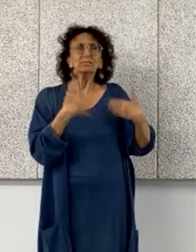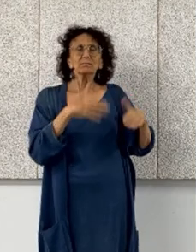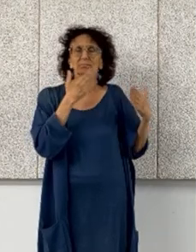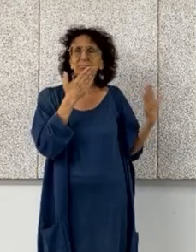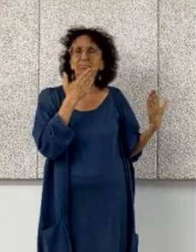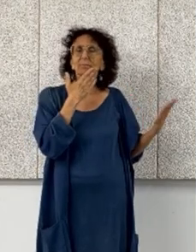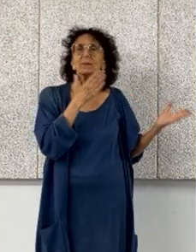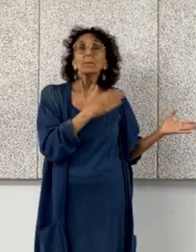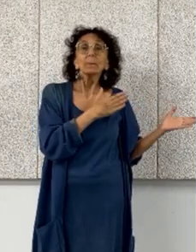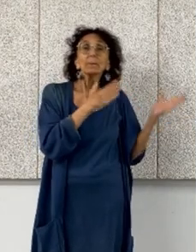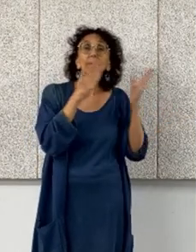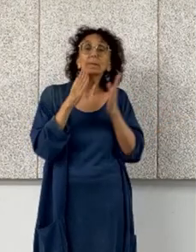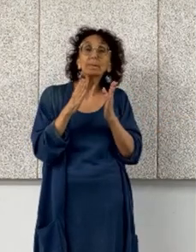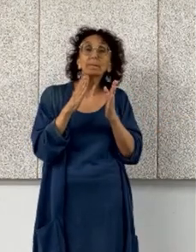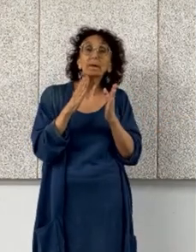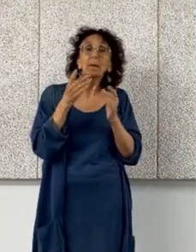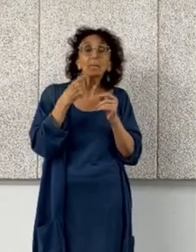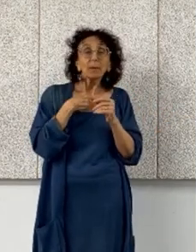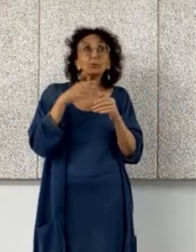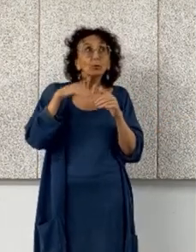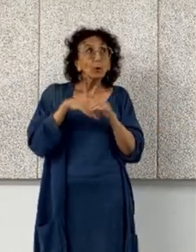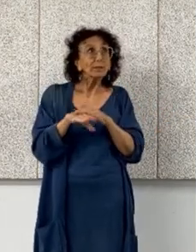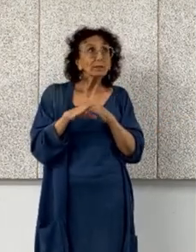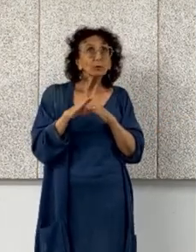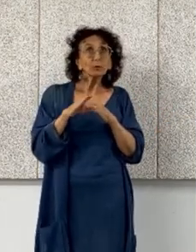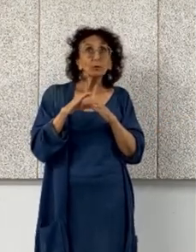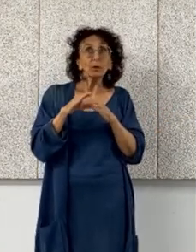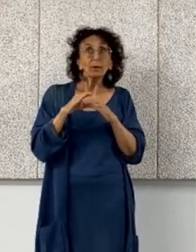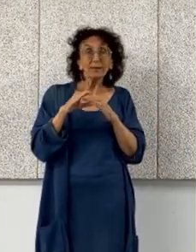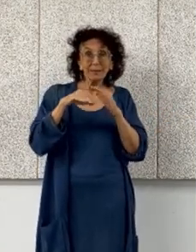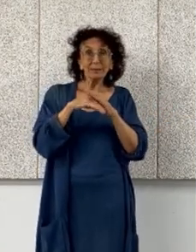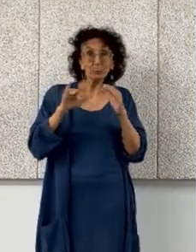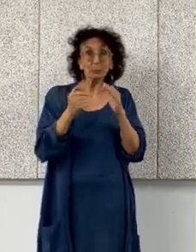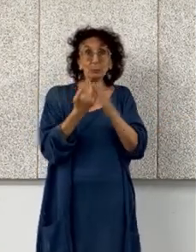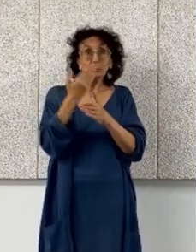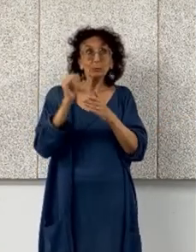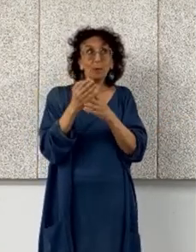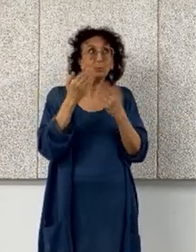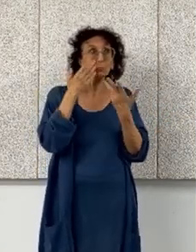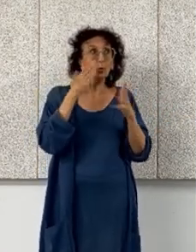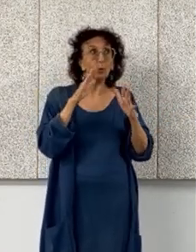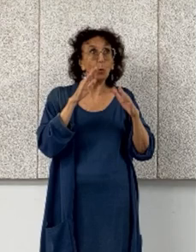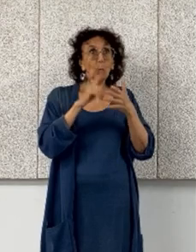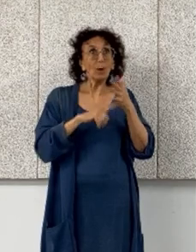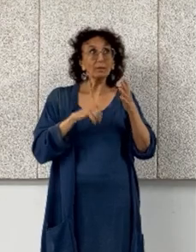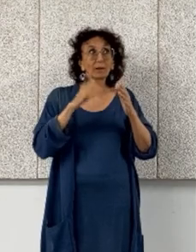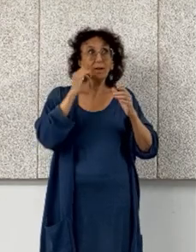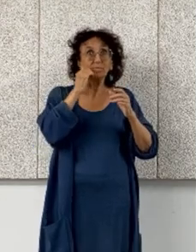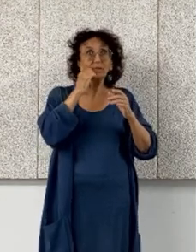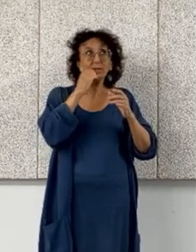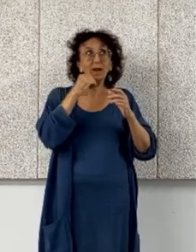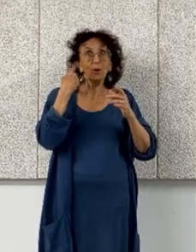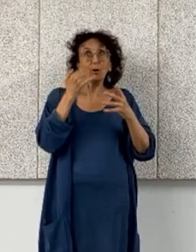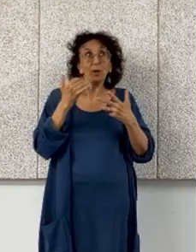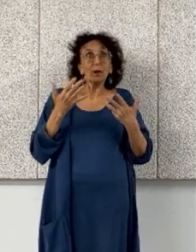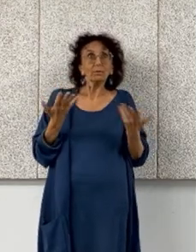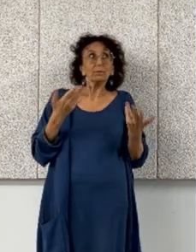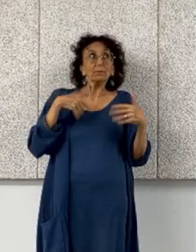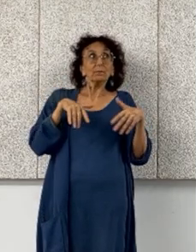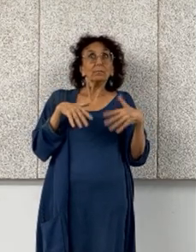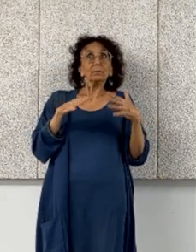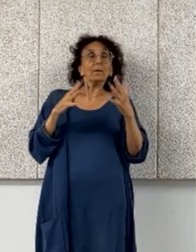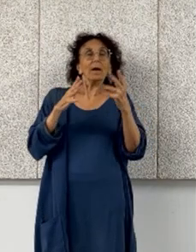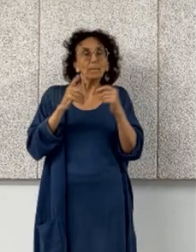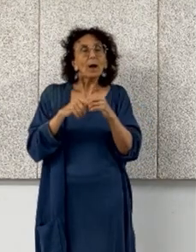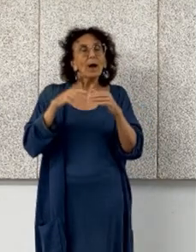But you walk into these rooms and you don't know what the baseline is, what you're going to be working with. And I was just really